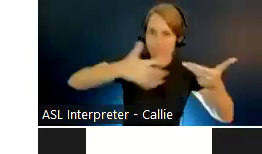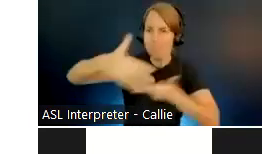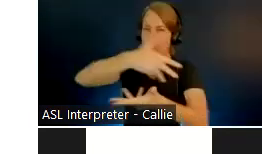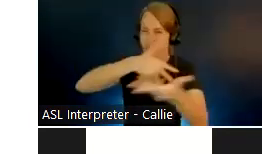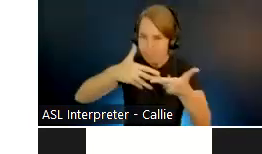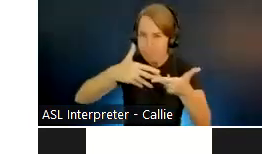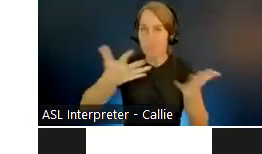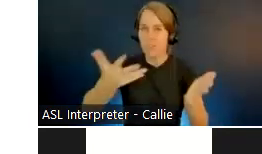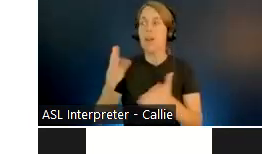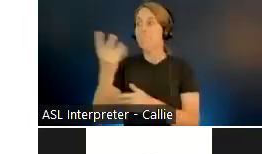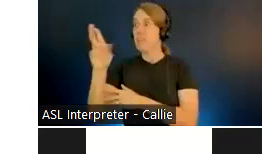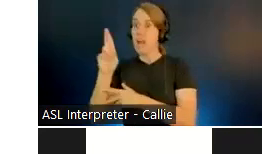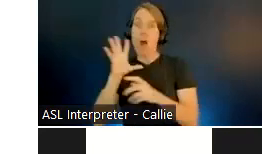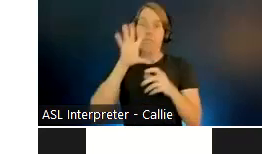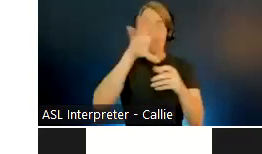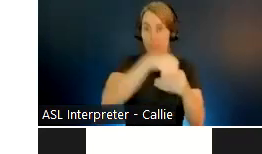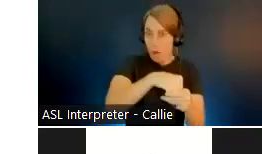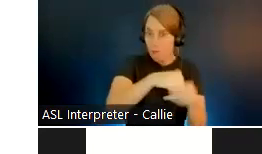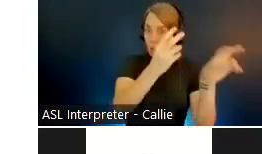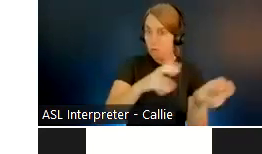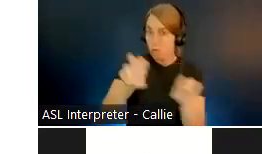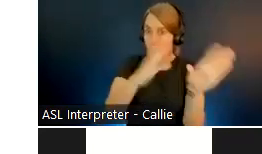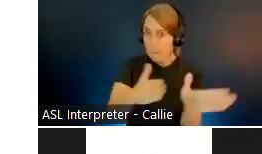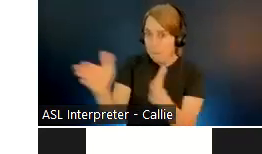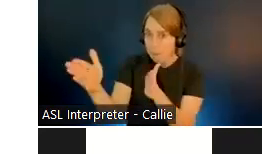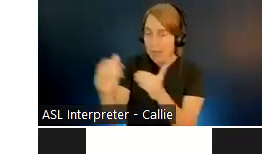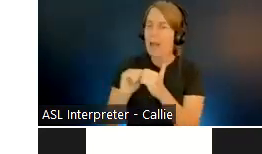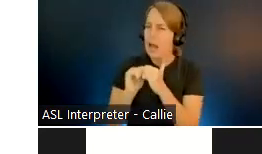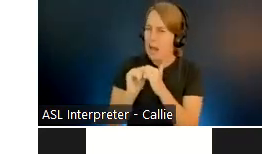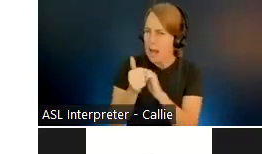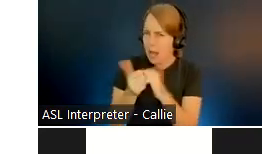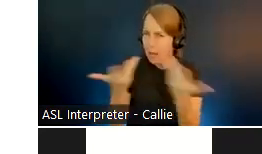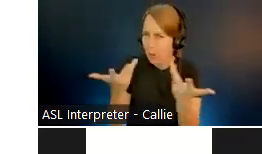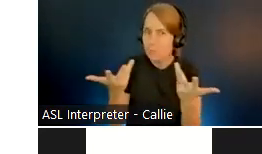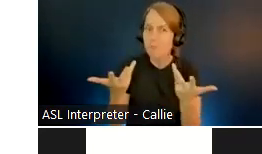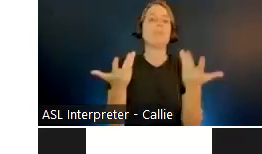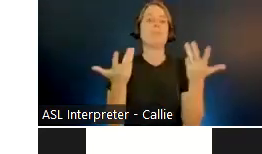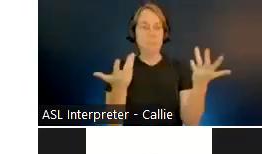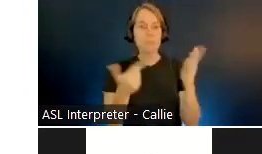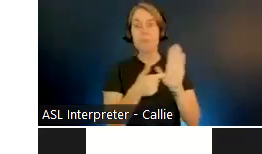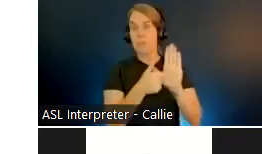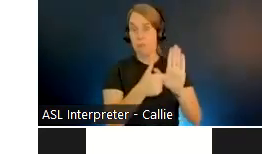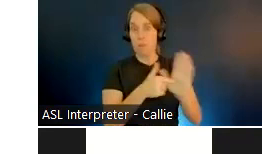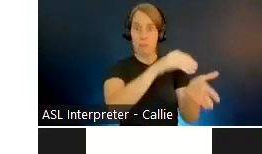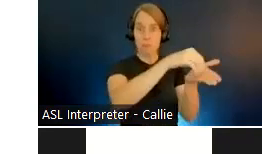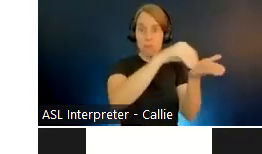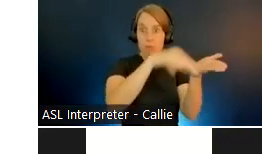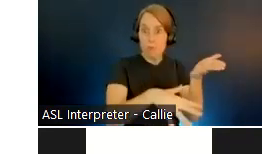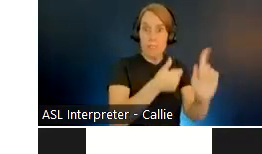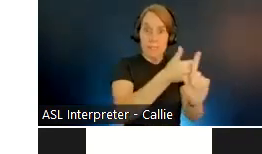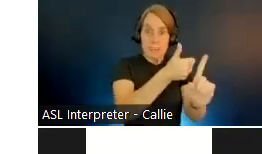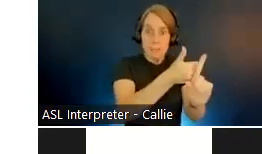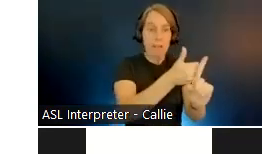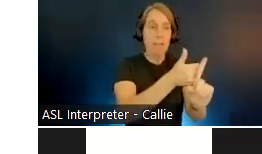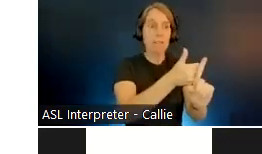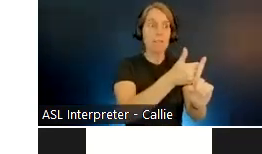including doing outreach to an identification of students who may need transition services as early as possible in